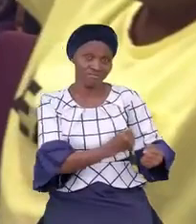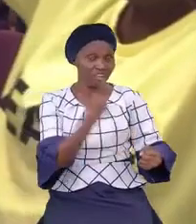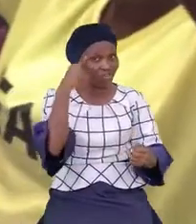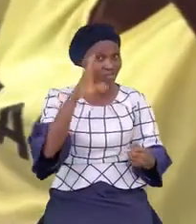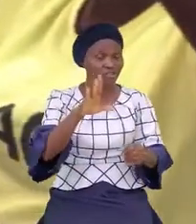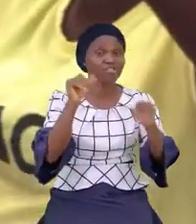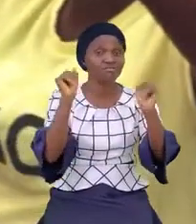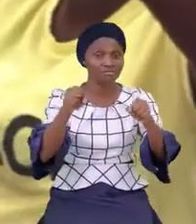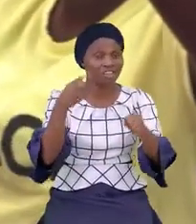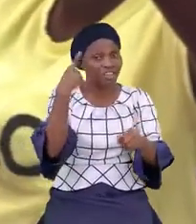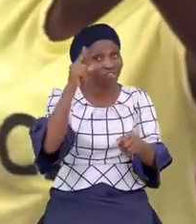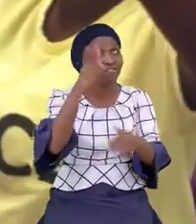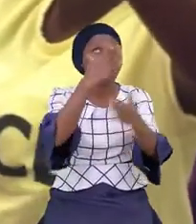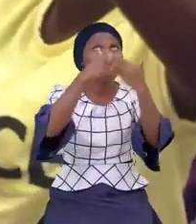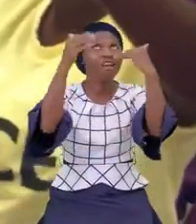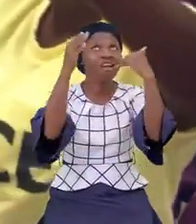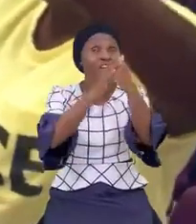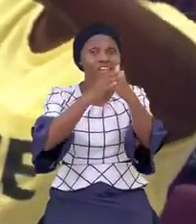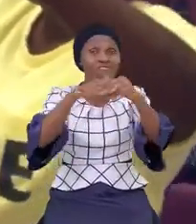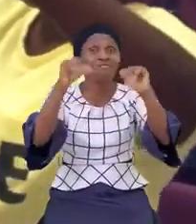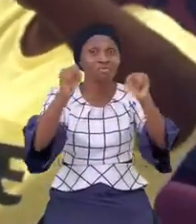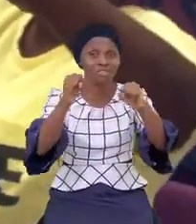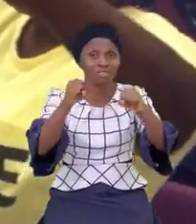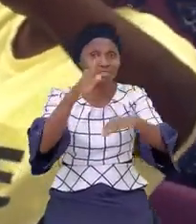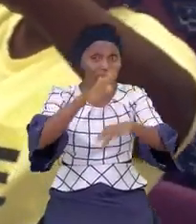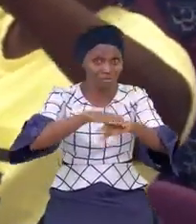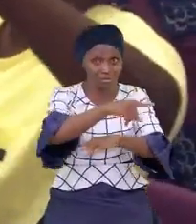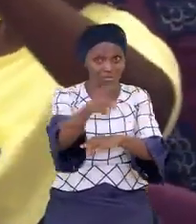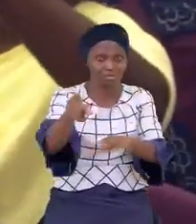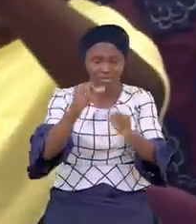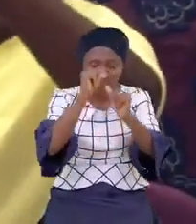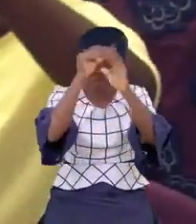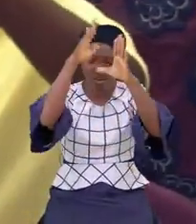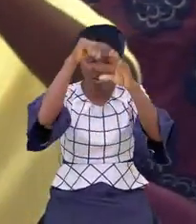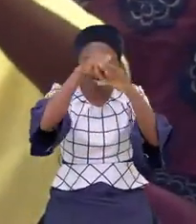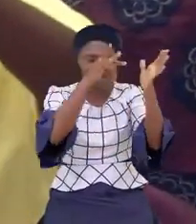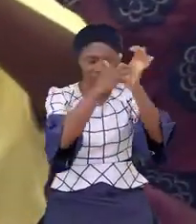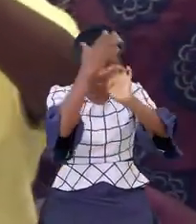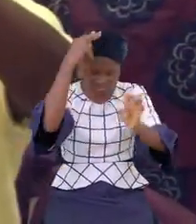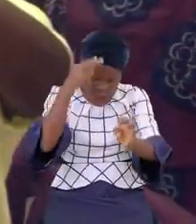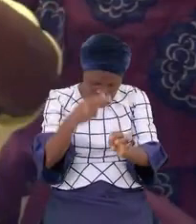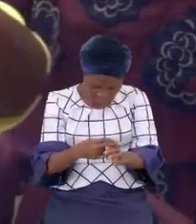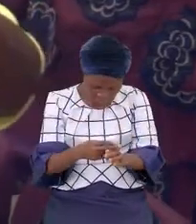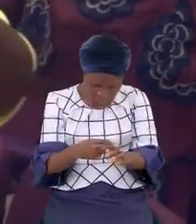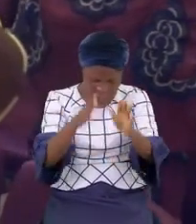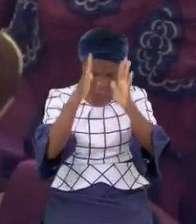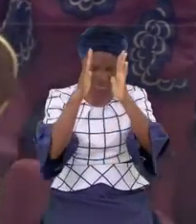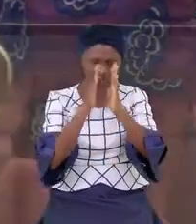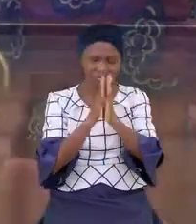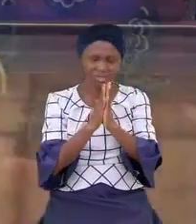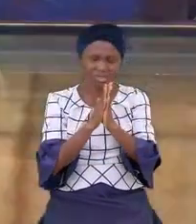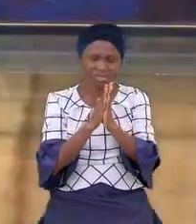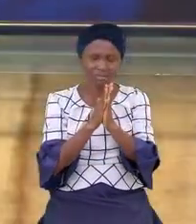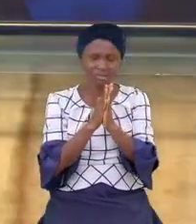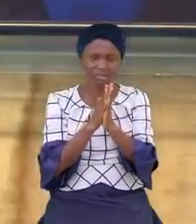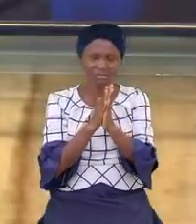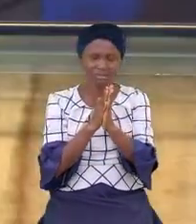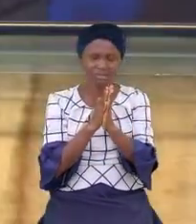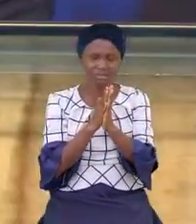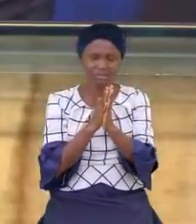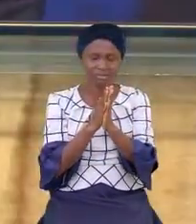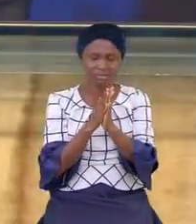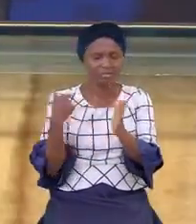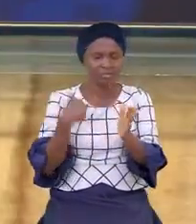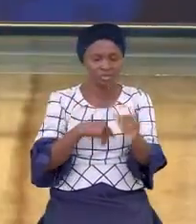enablement, for heaven's possibilities. Father, in Jesus' name.